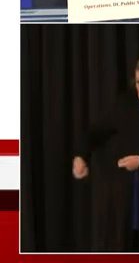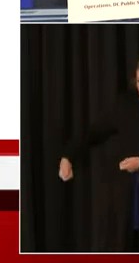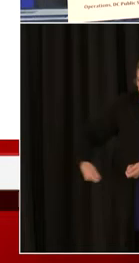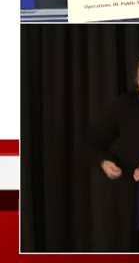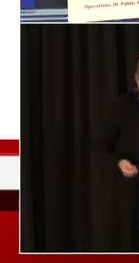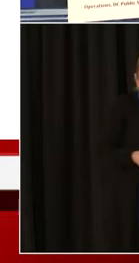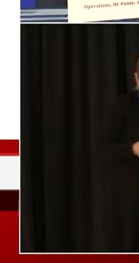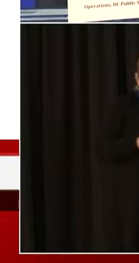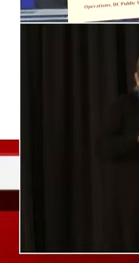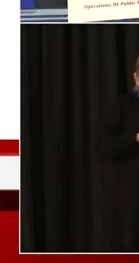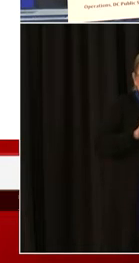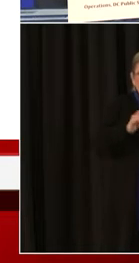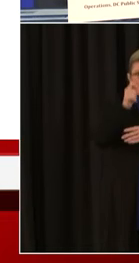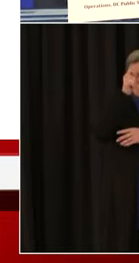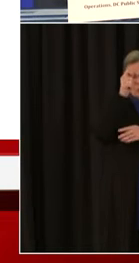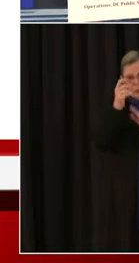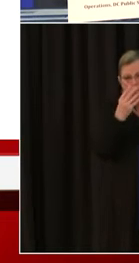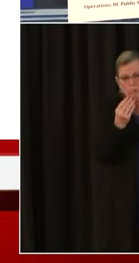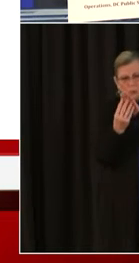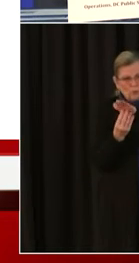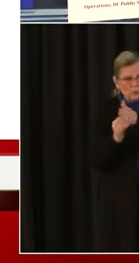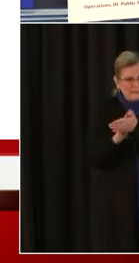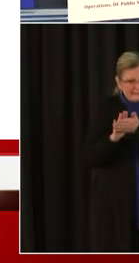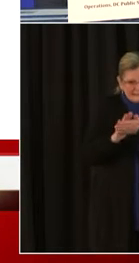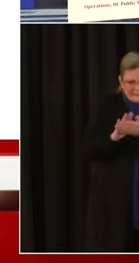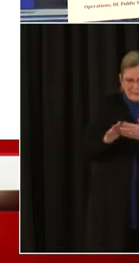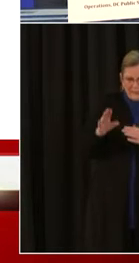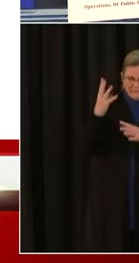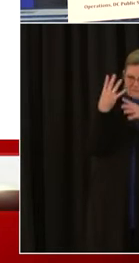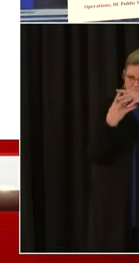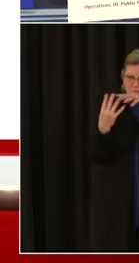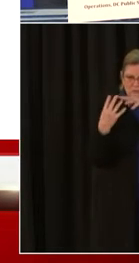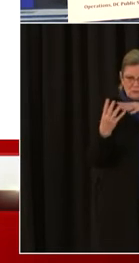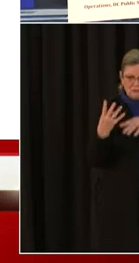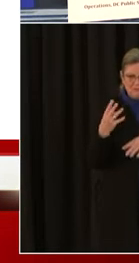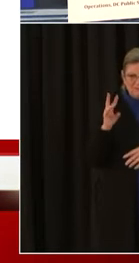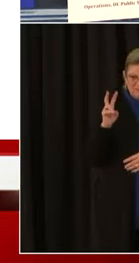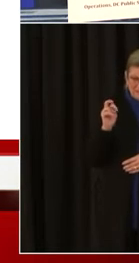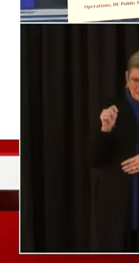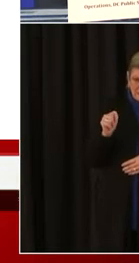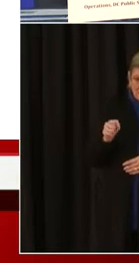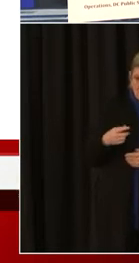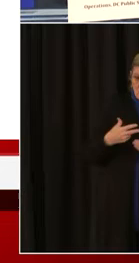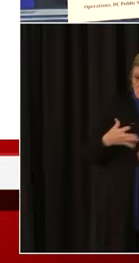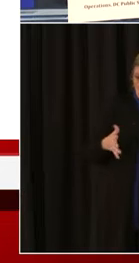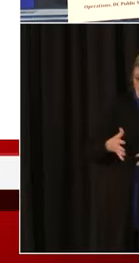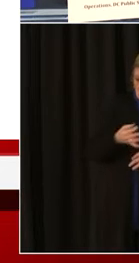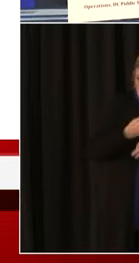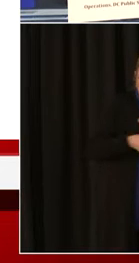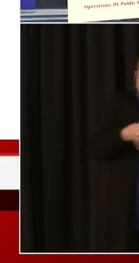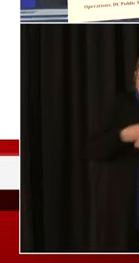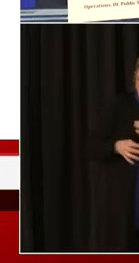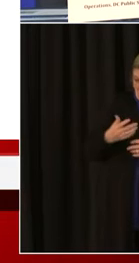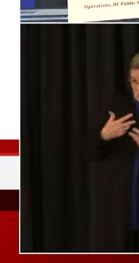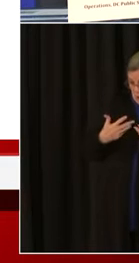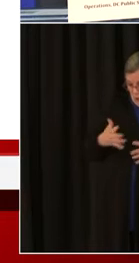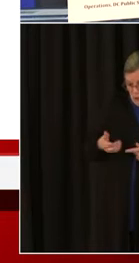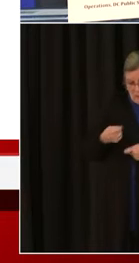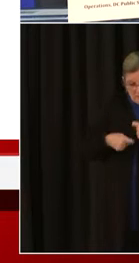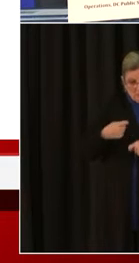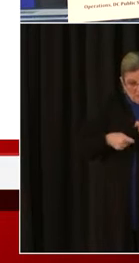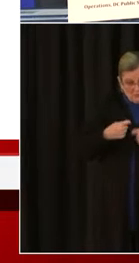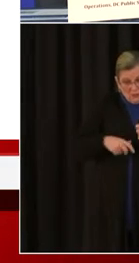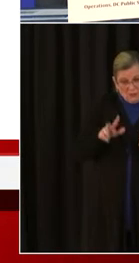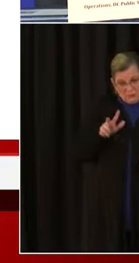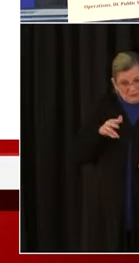rate. So I shared we've done over 3,000 HEPA filters. So if you see pictures of your classroom, you see a little, what looks like a